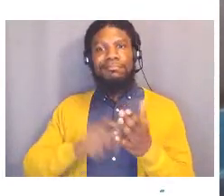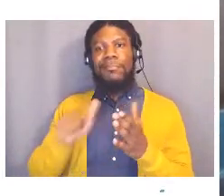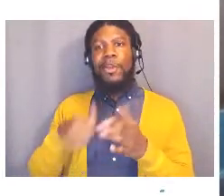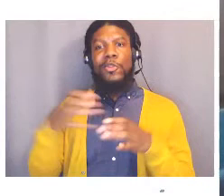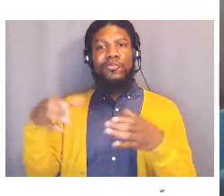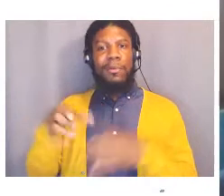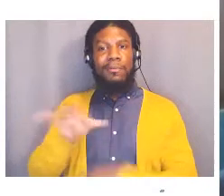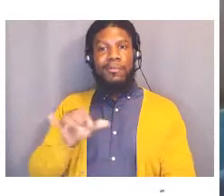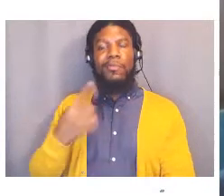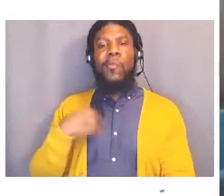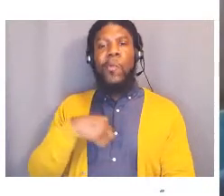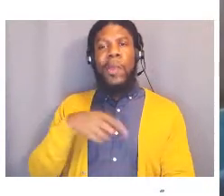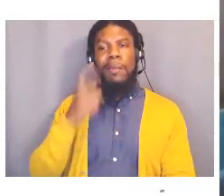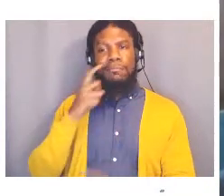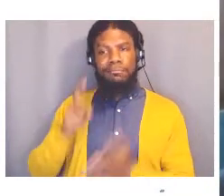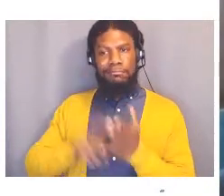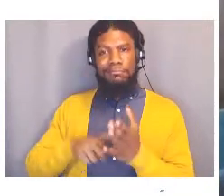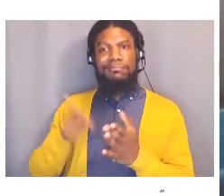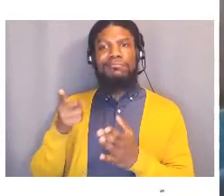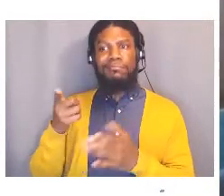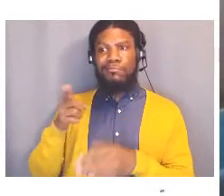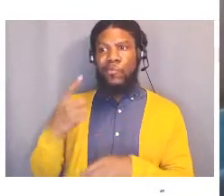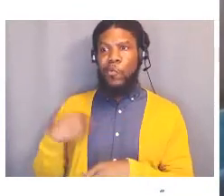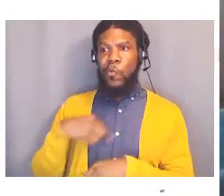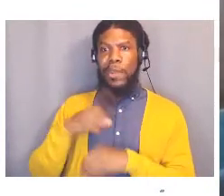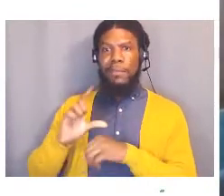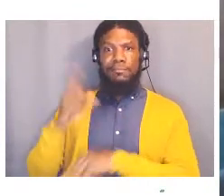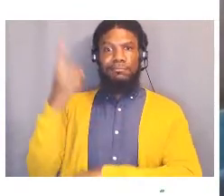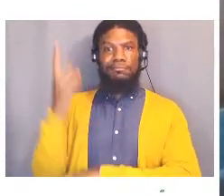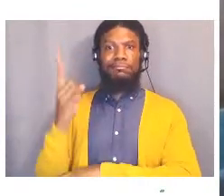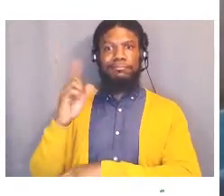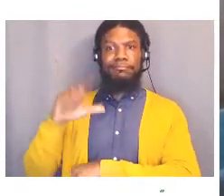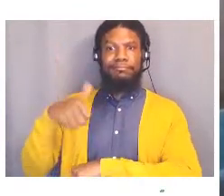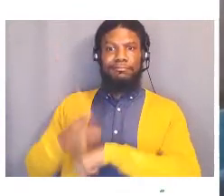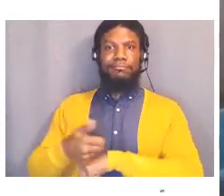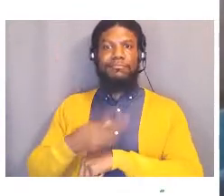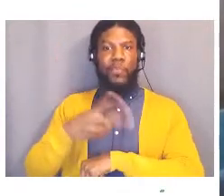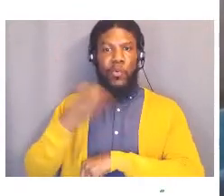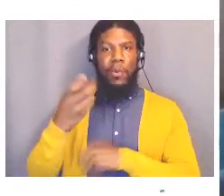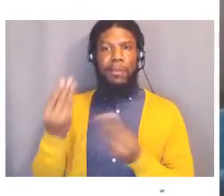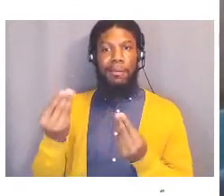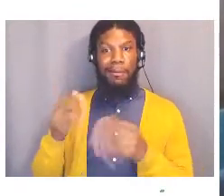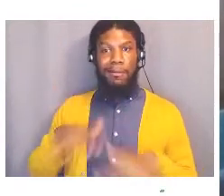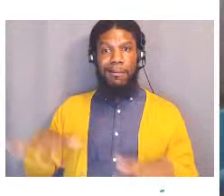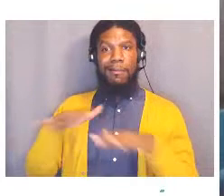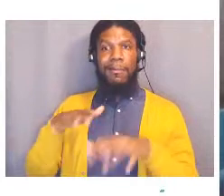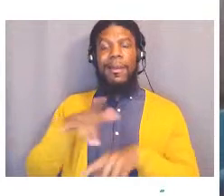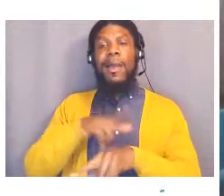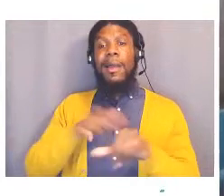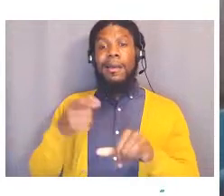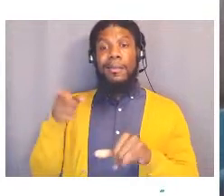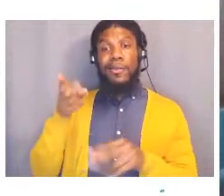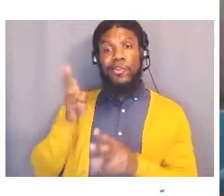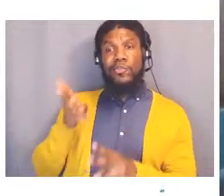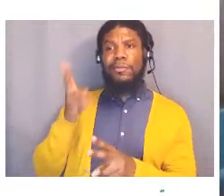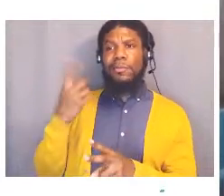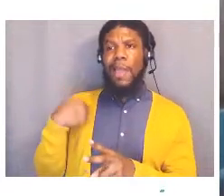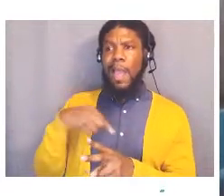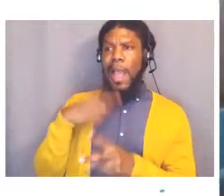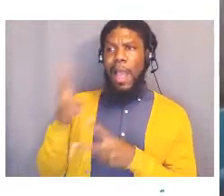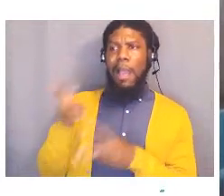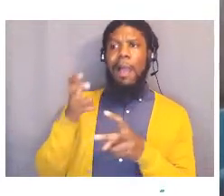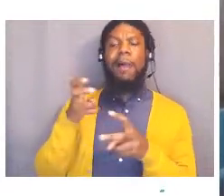stands on stolen lands, and I would also like to acknowledge that this history was adapted from an original text and offer our thanks